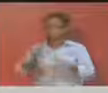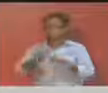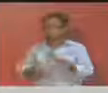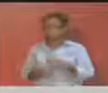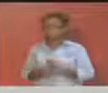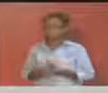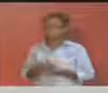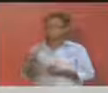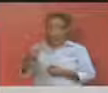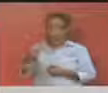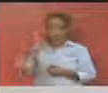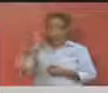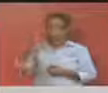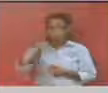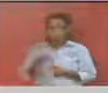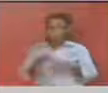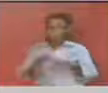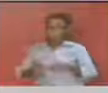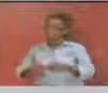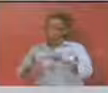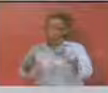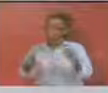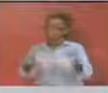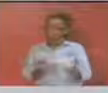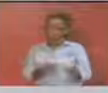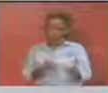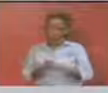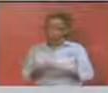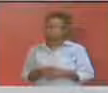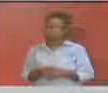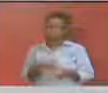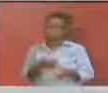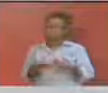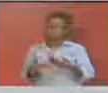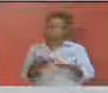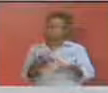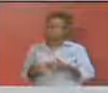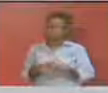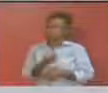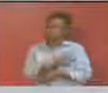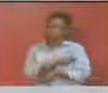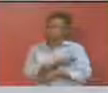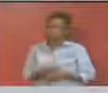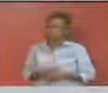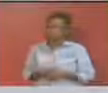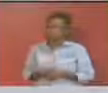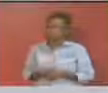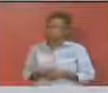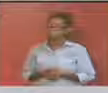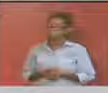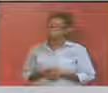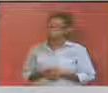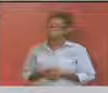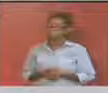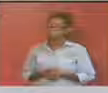indicates otherwise. Thank you. And we go now to 98.1, please.